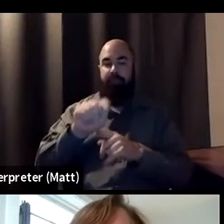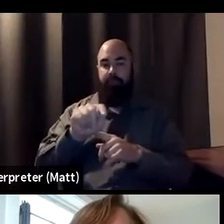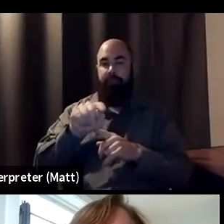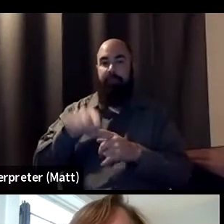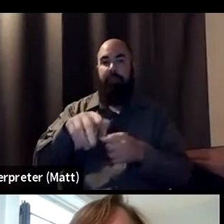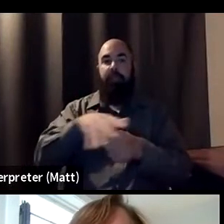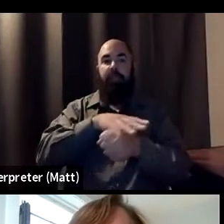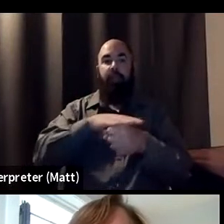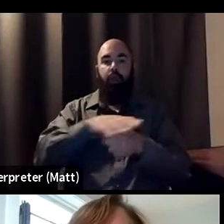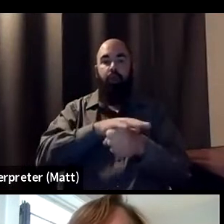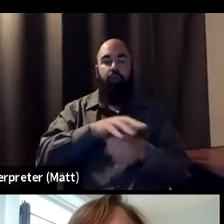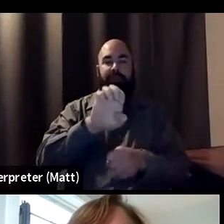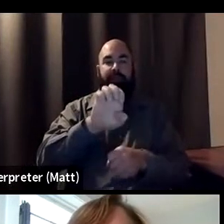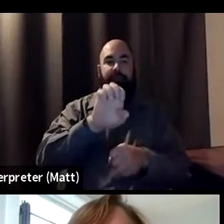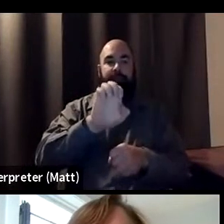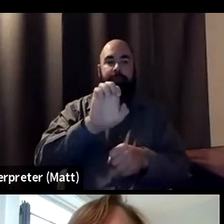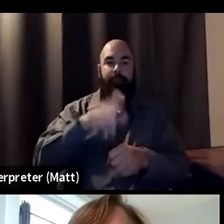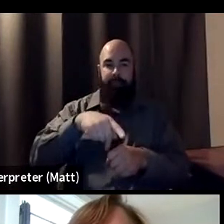Health District.